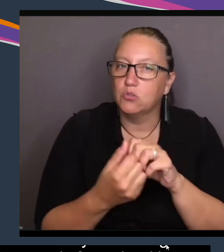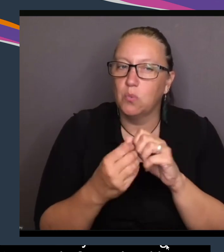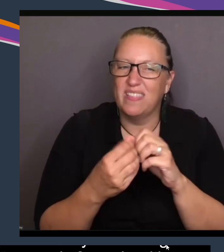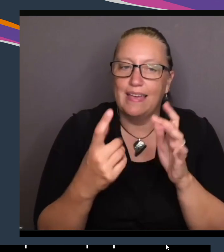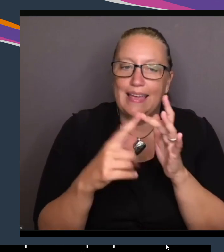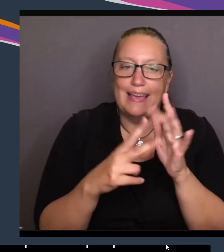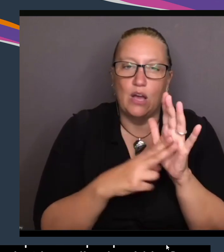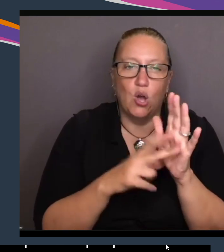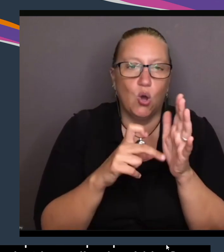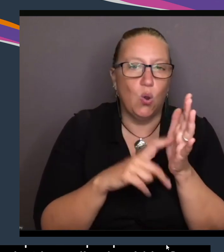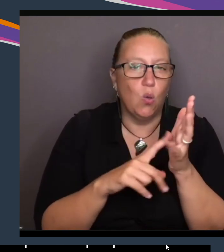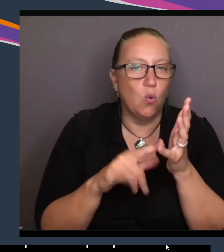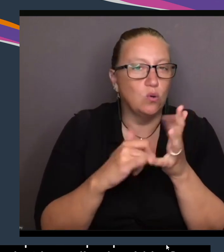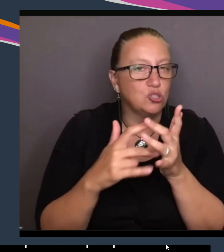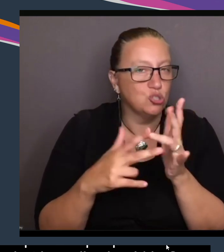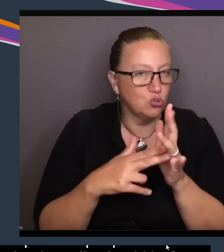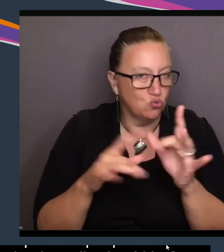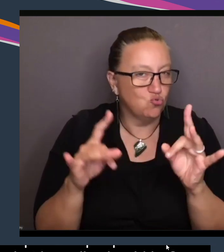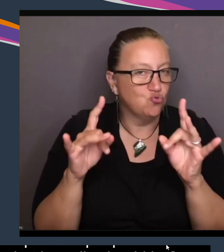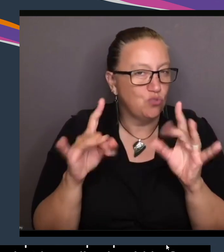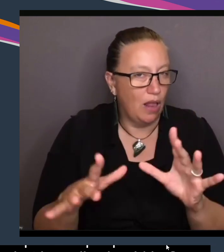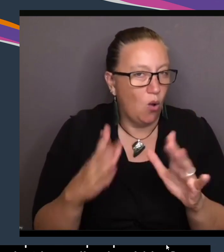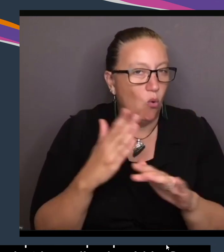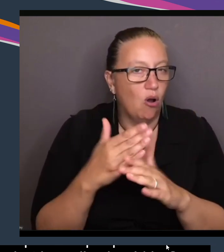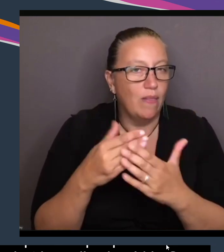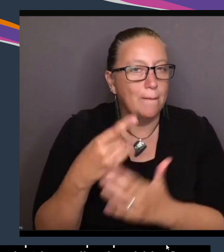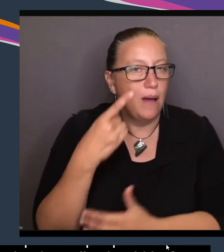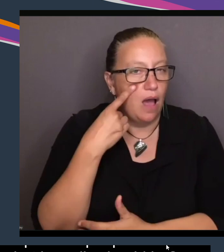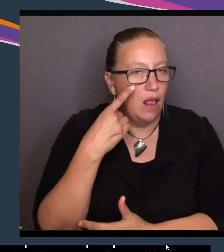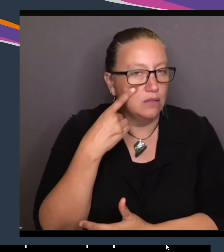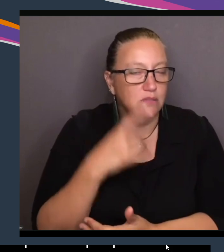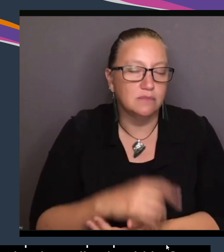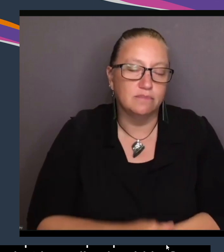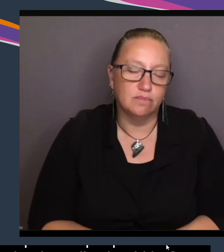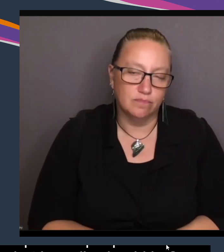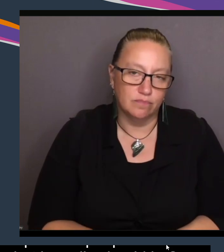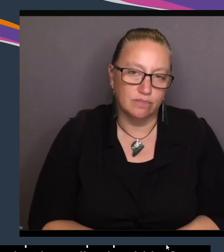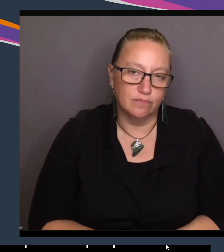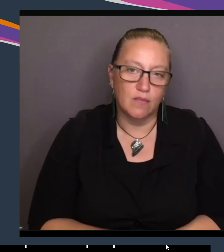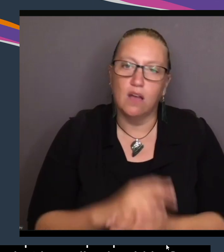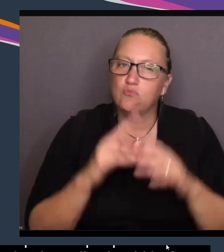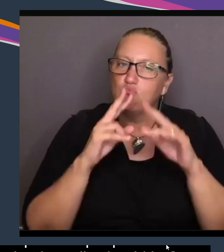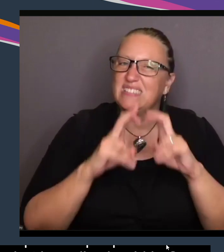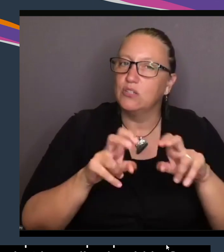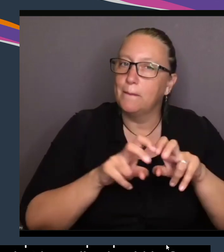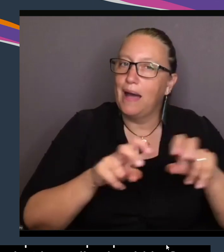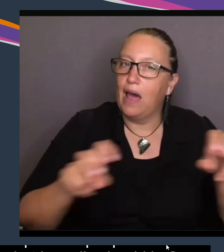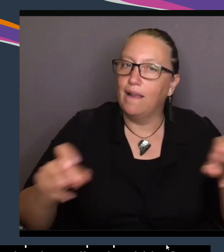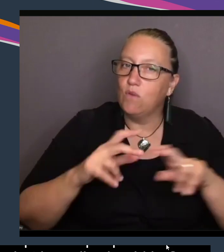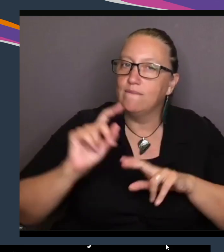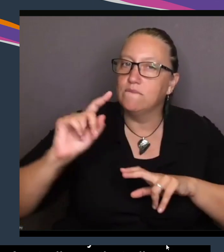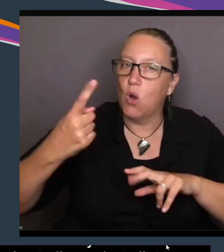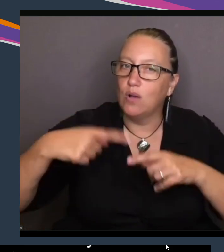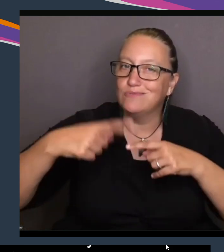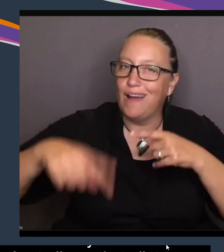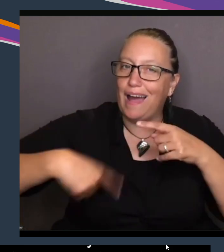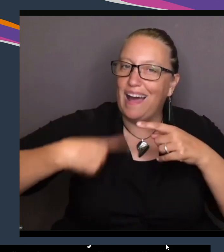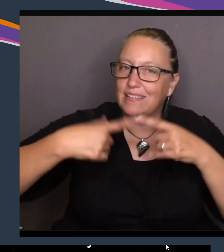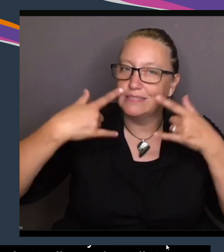our research panels that we had for the assessment of our first round, we had a lot of people with